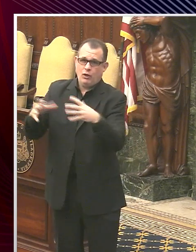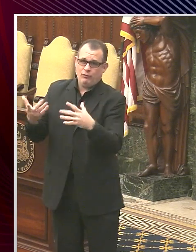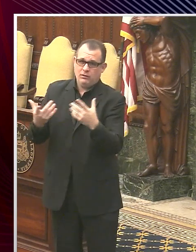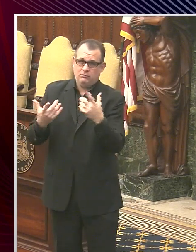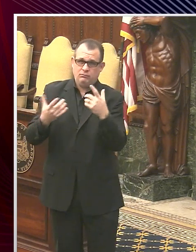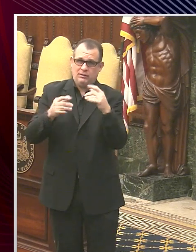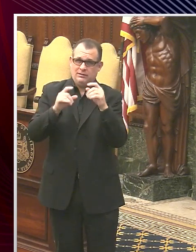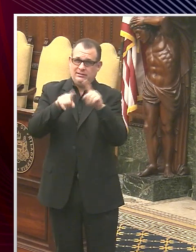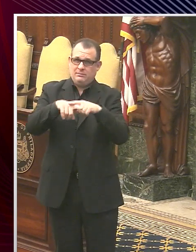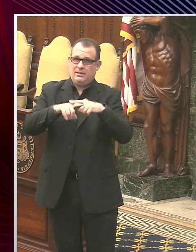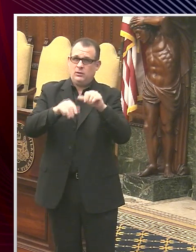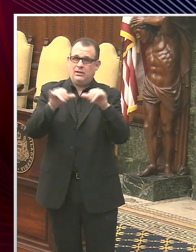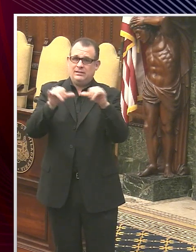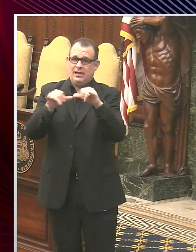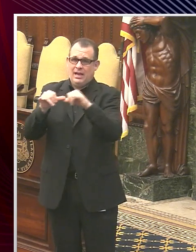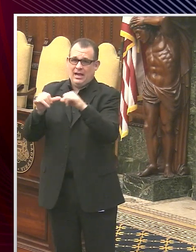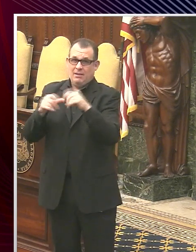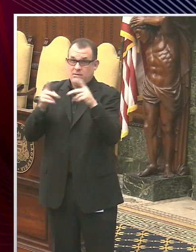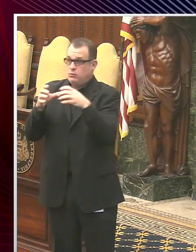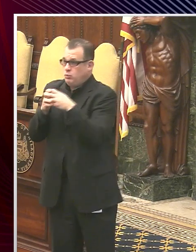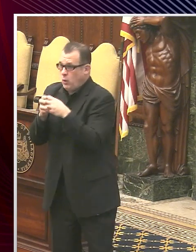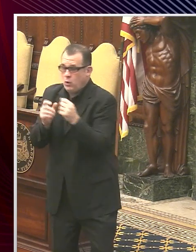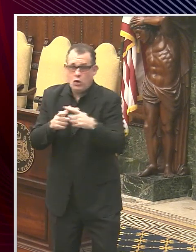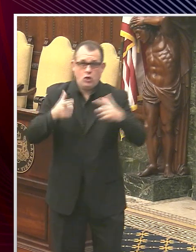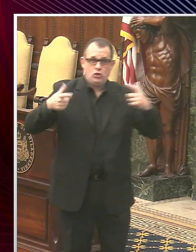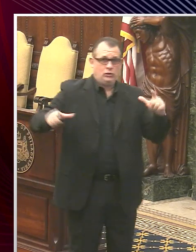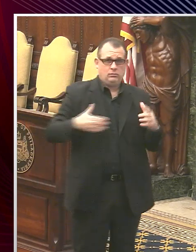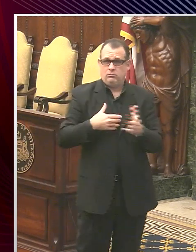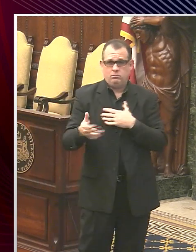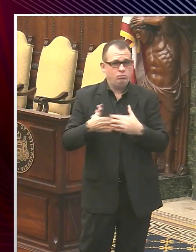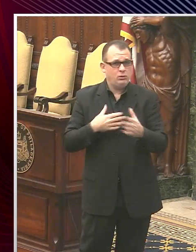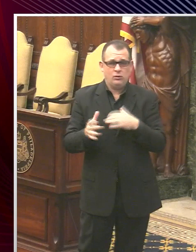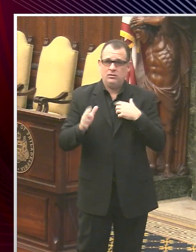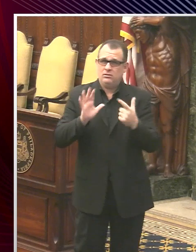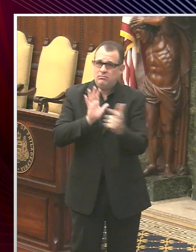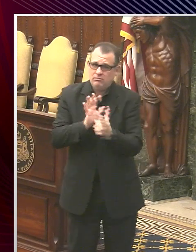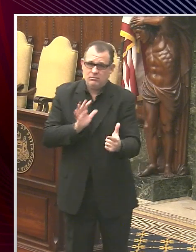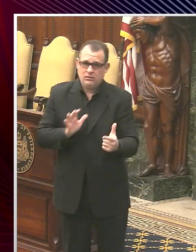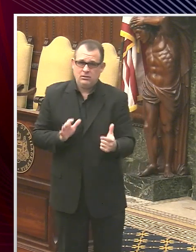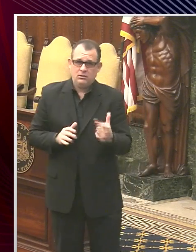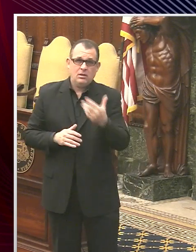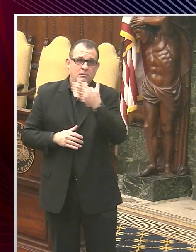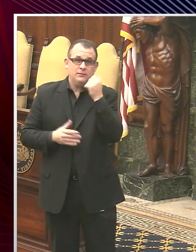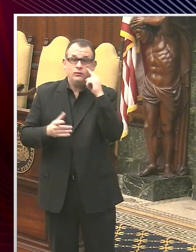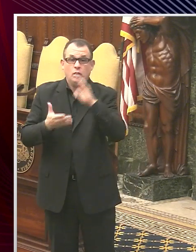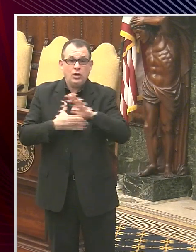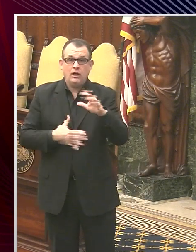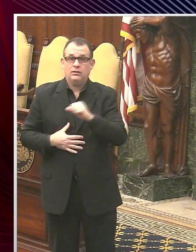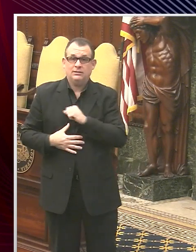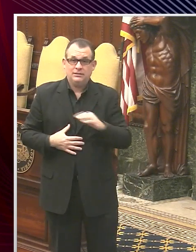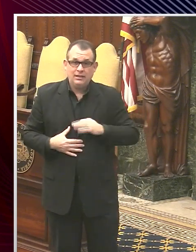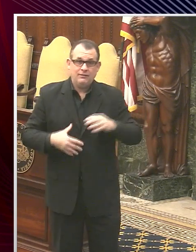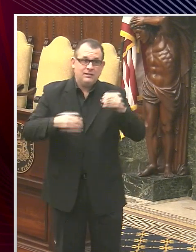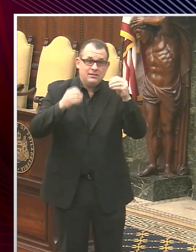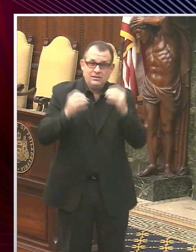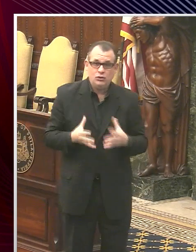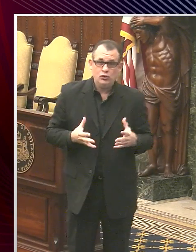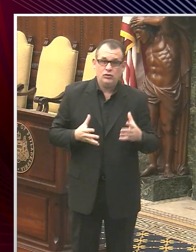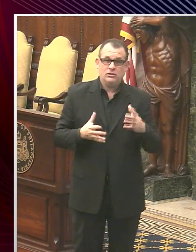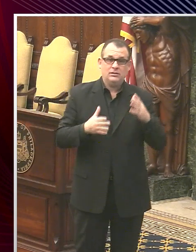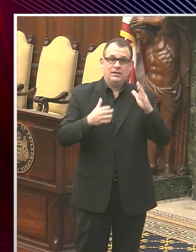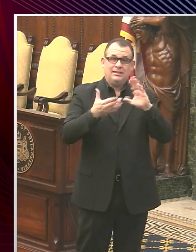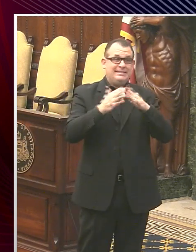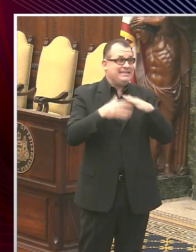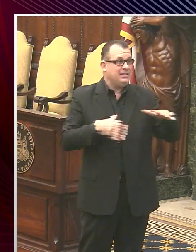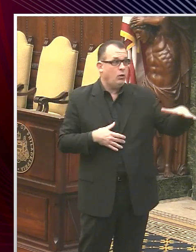small social gatherings we believe are a risk. We think that's for the sake of the colleges, for the sake of the college faculty, as well as the sake of the city as a whole.